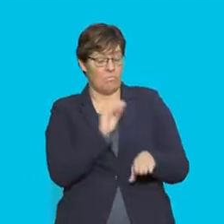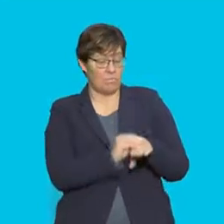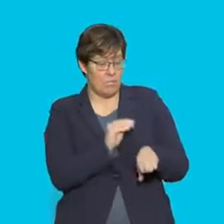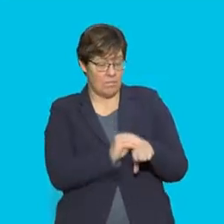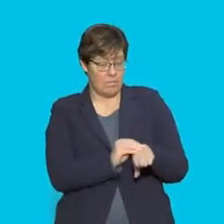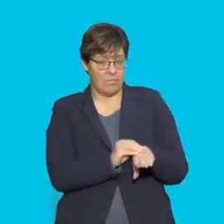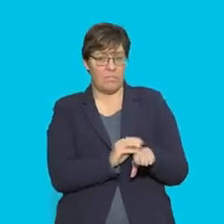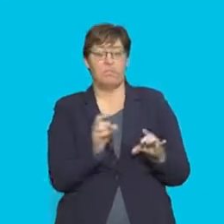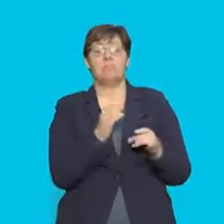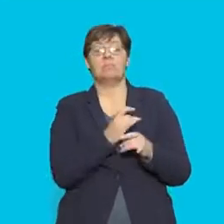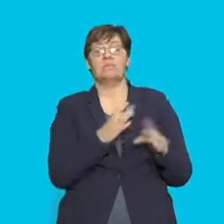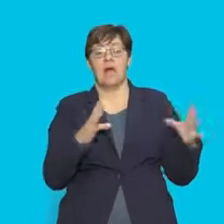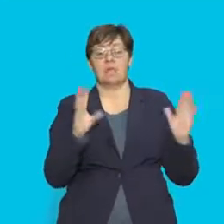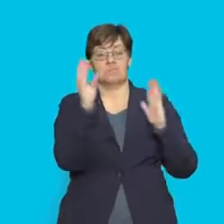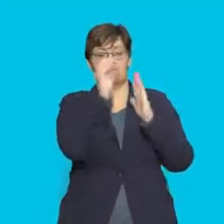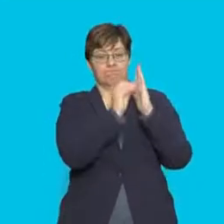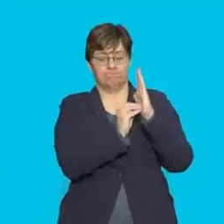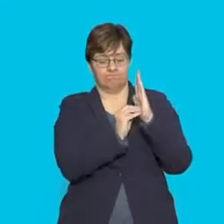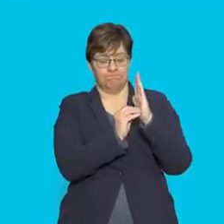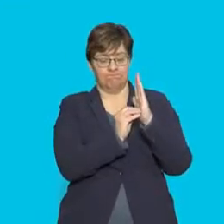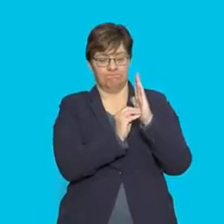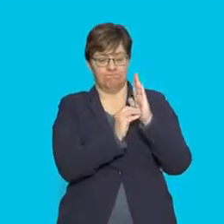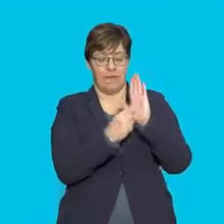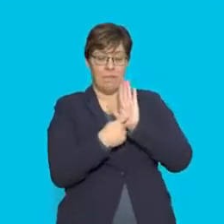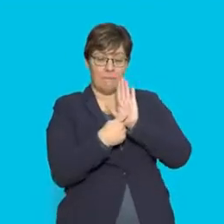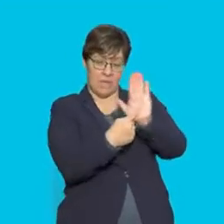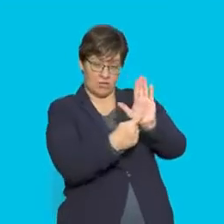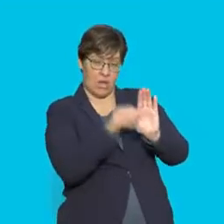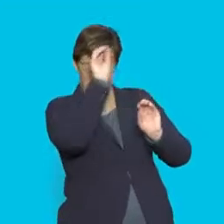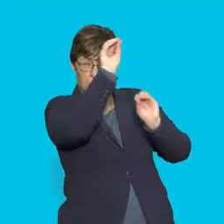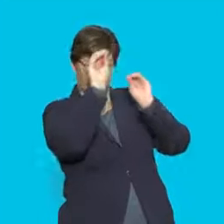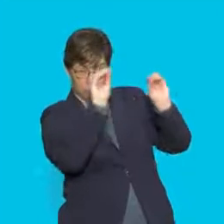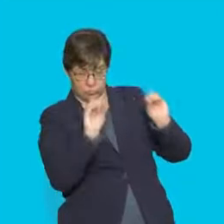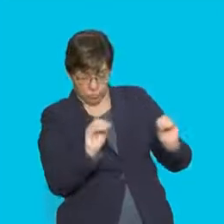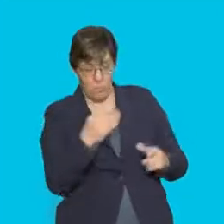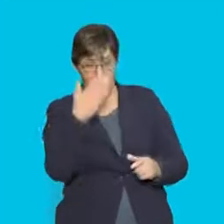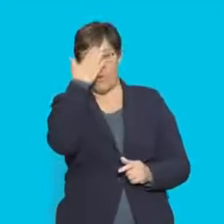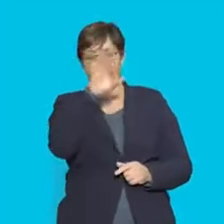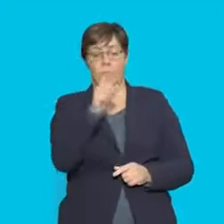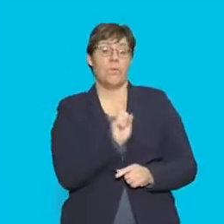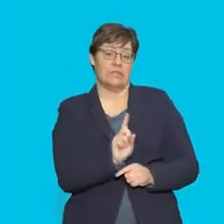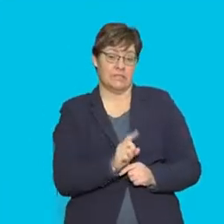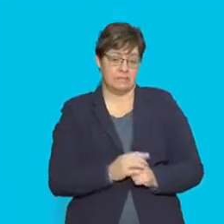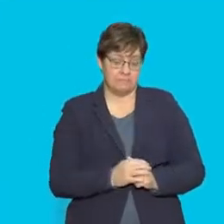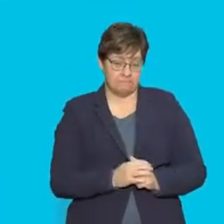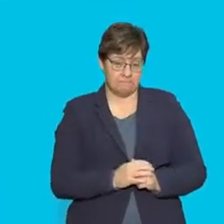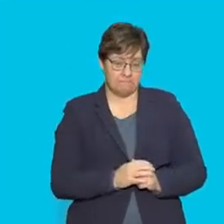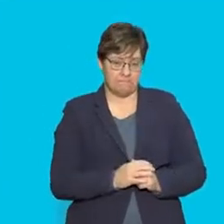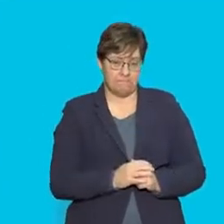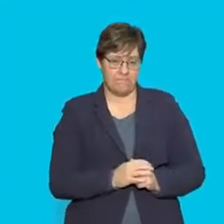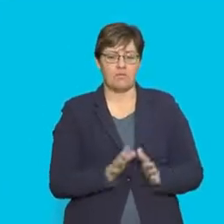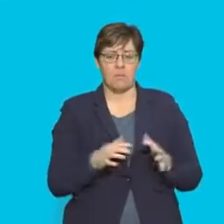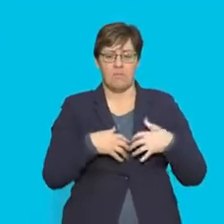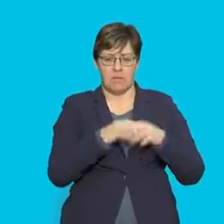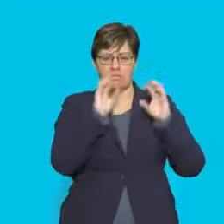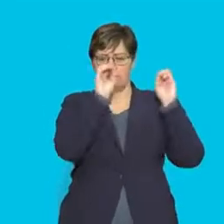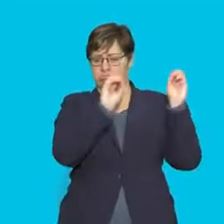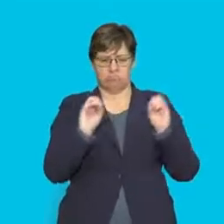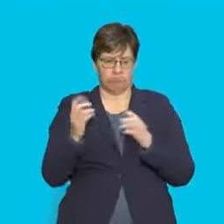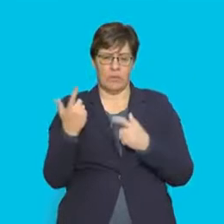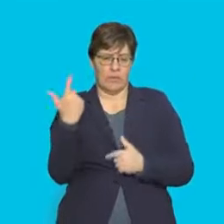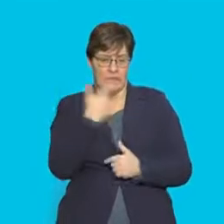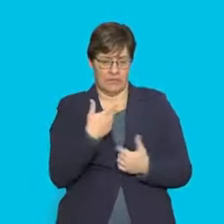problem, we start by filling in the diagram, right? Filling in the diagram, the information that you are given. So you can see I filled it in